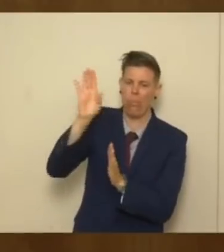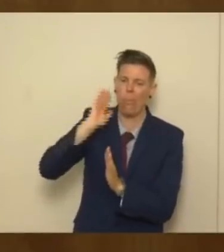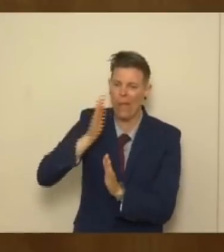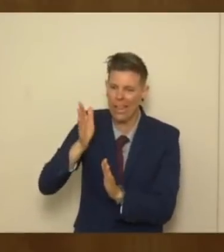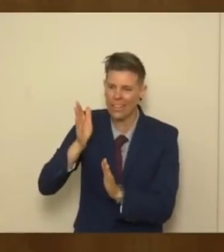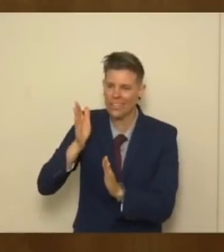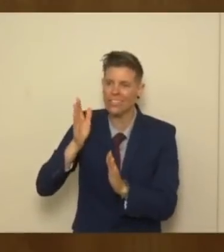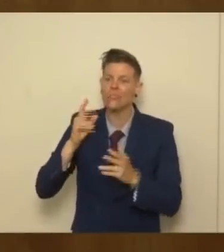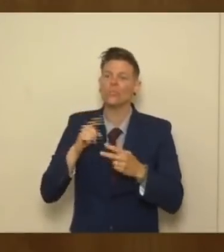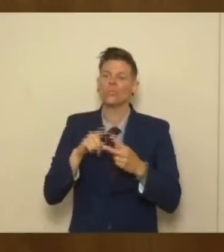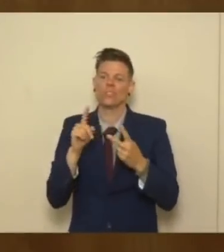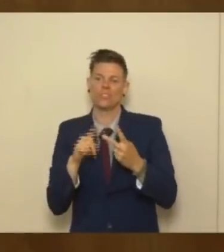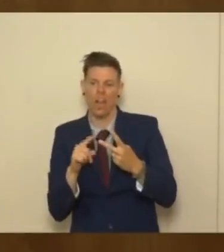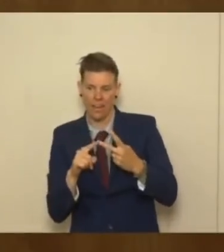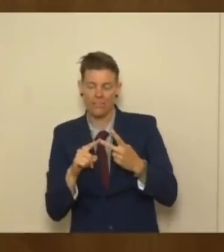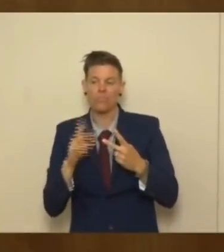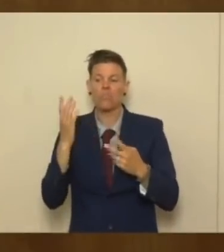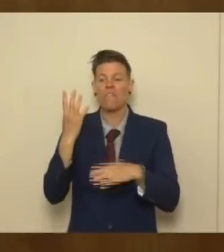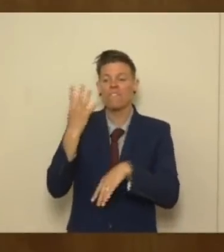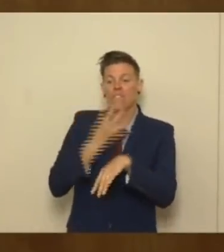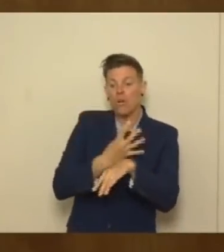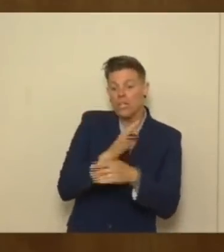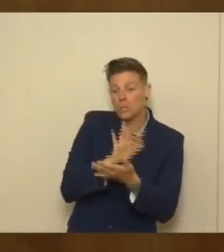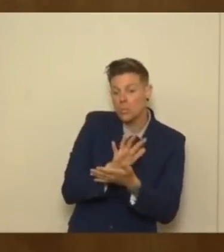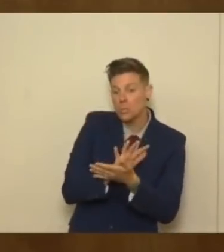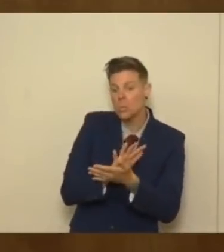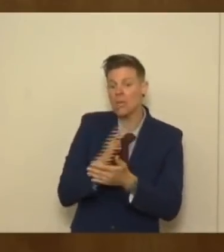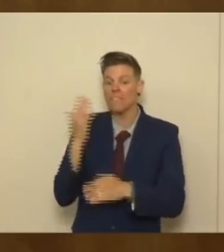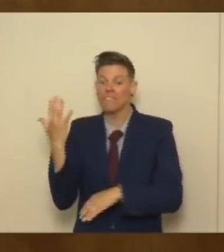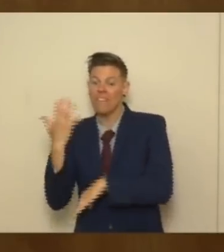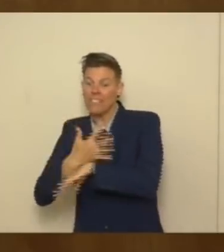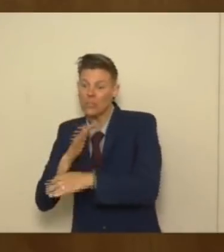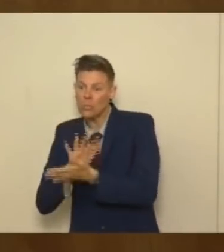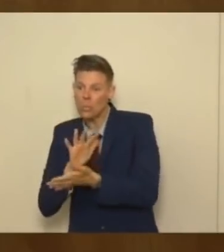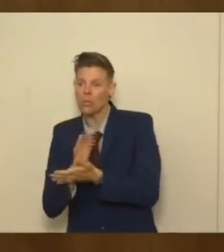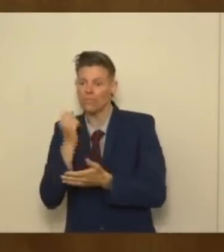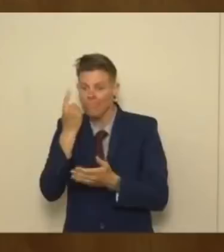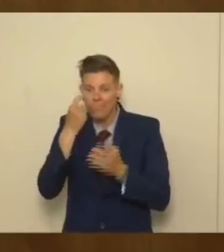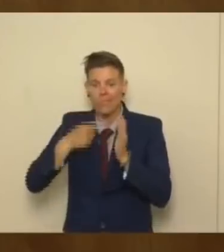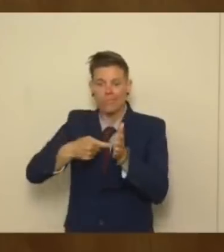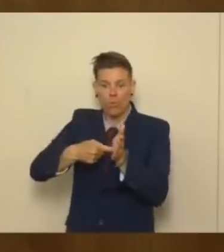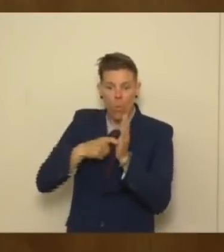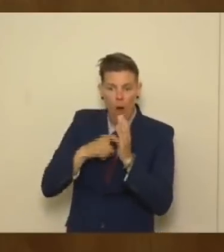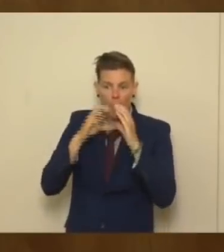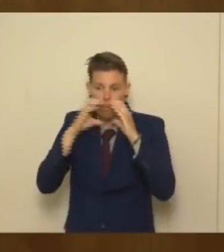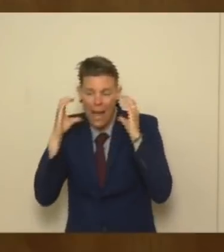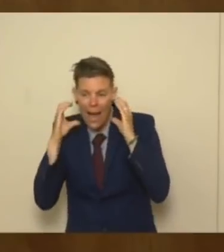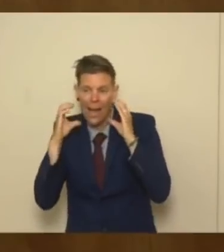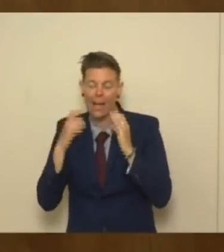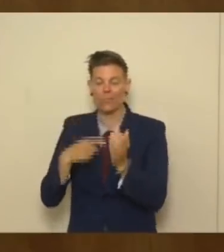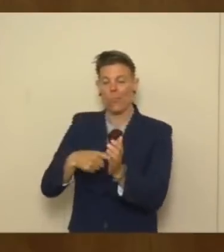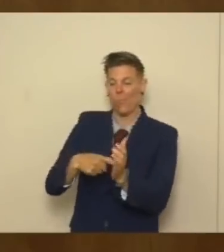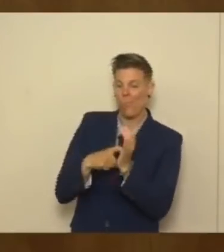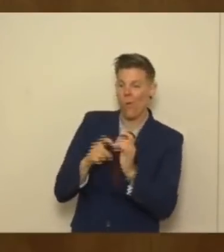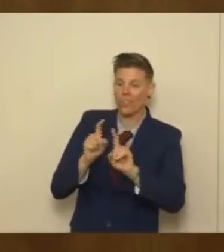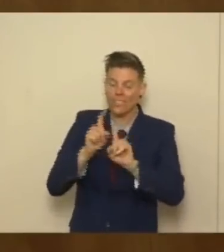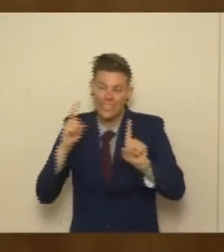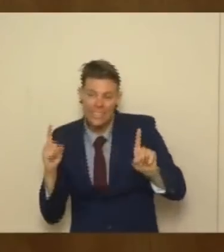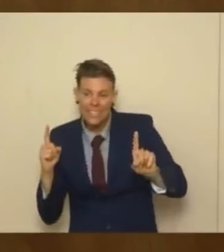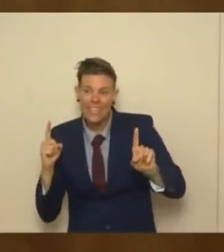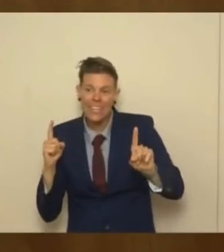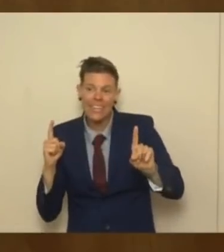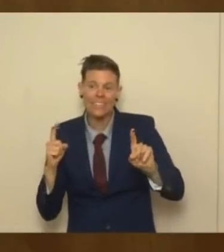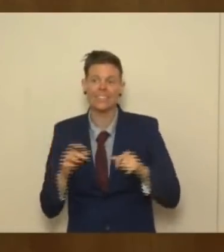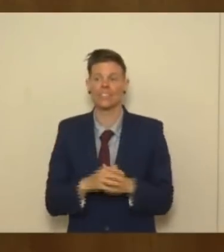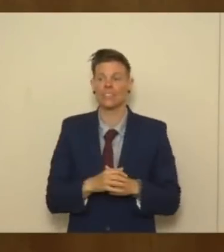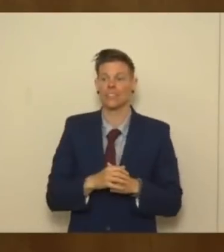days of school with mandatory masking, social distancing, rearranging classrooms to keep kids apart and out of